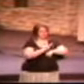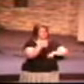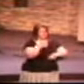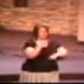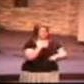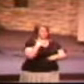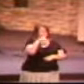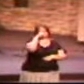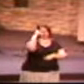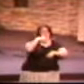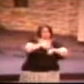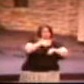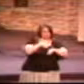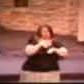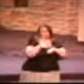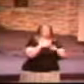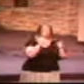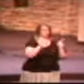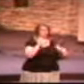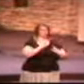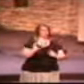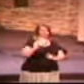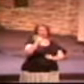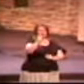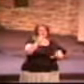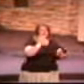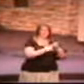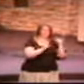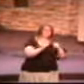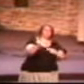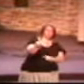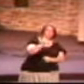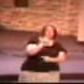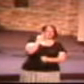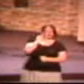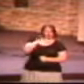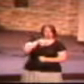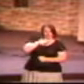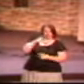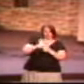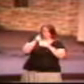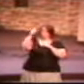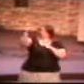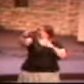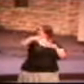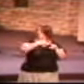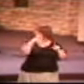summer and people are traveling, and several people have come our way, even all the way from